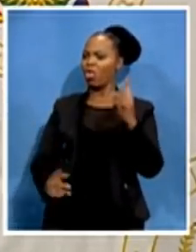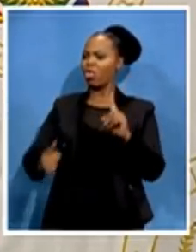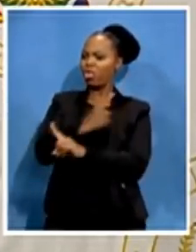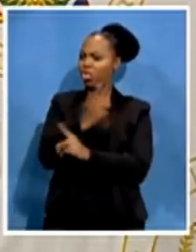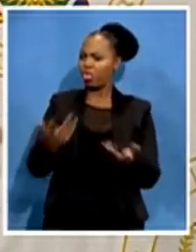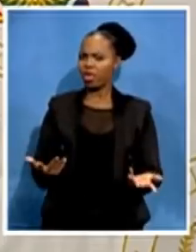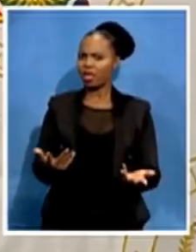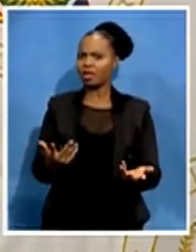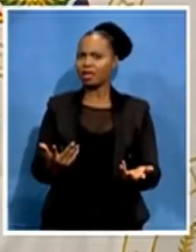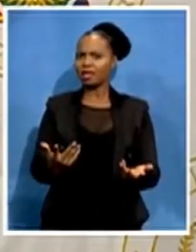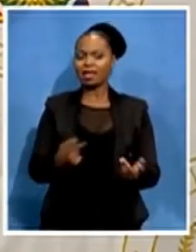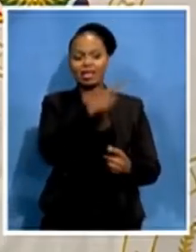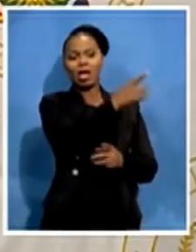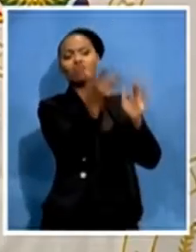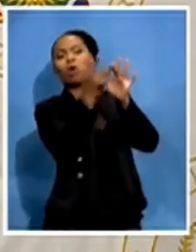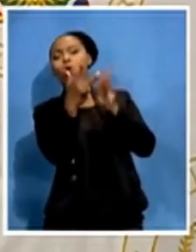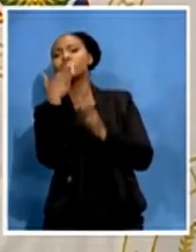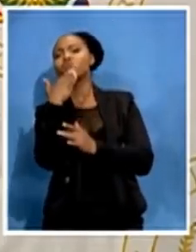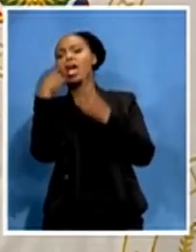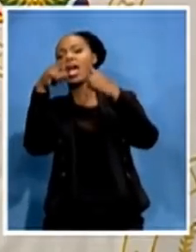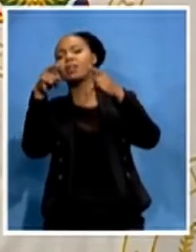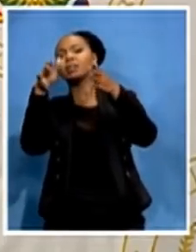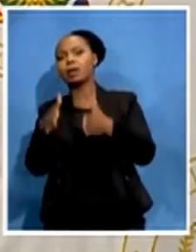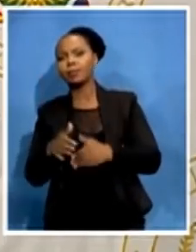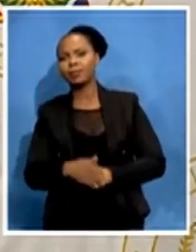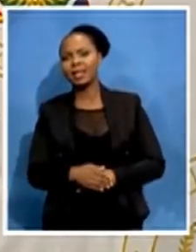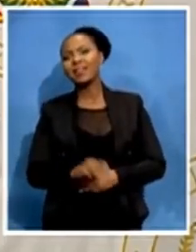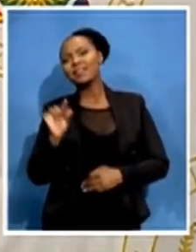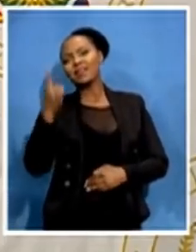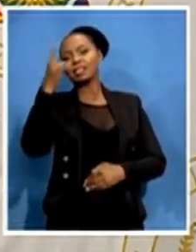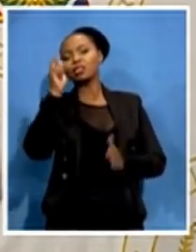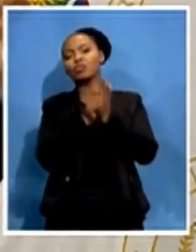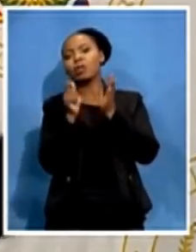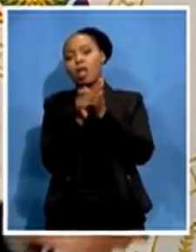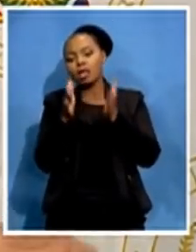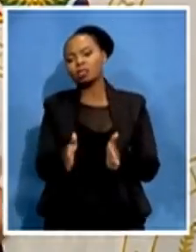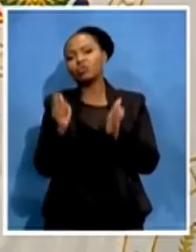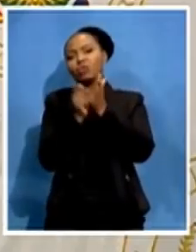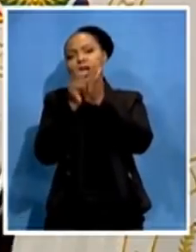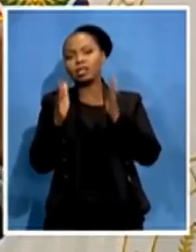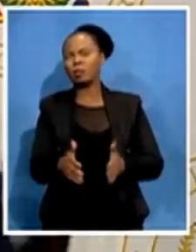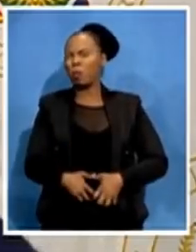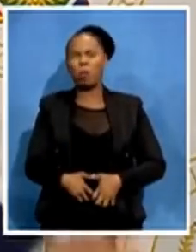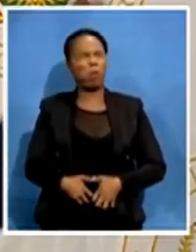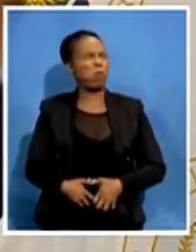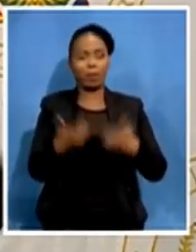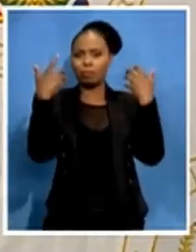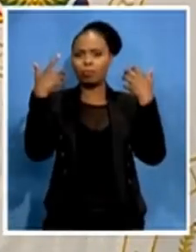And the journalist was fuming. Then he said, okay, maybe there